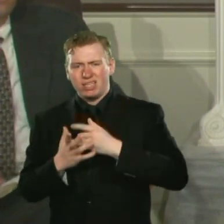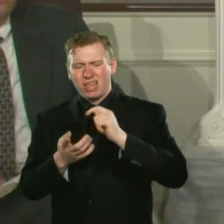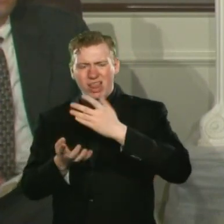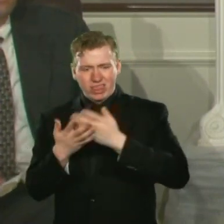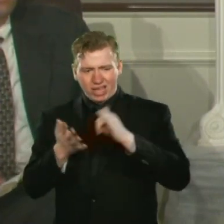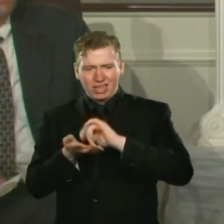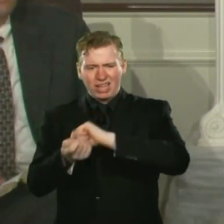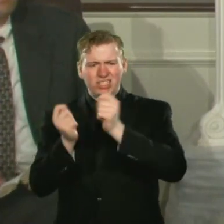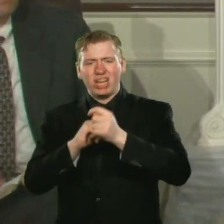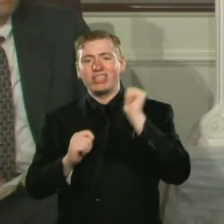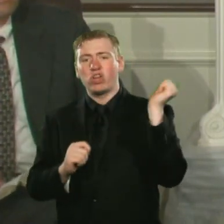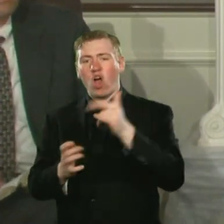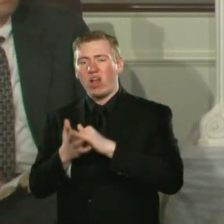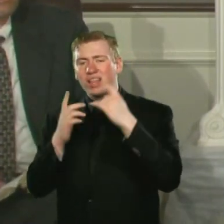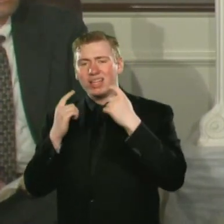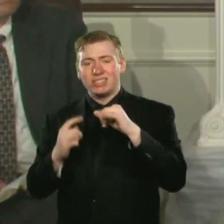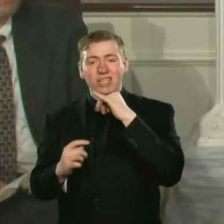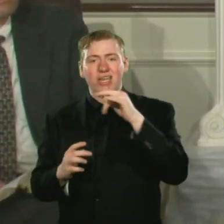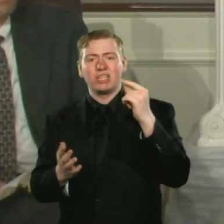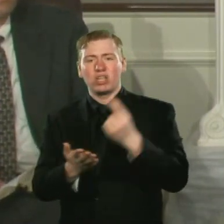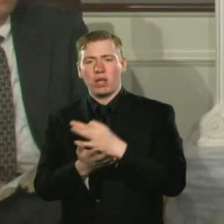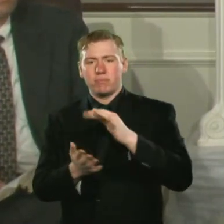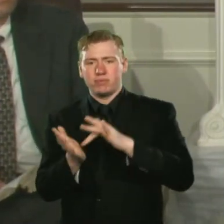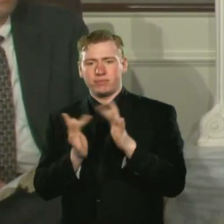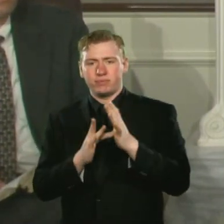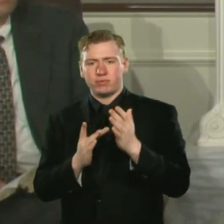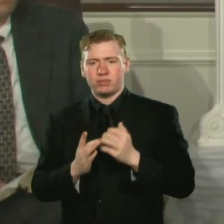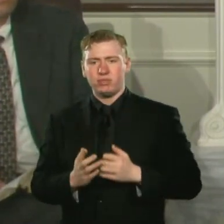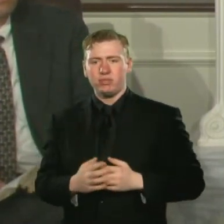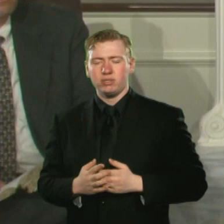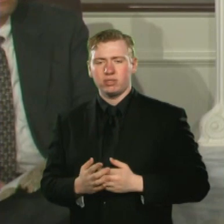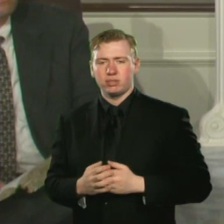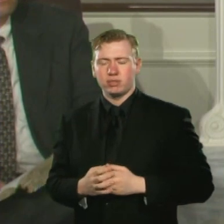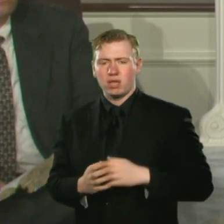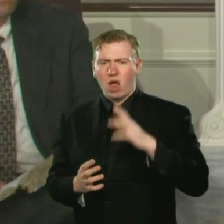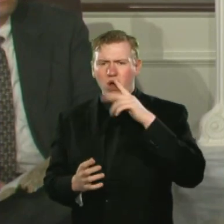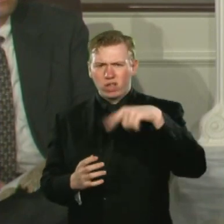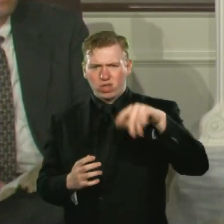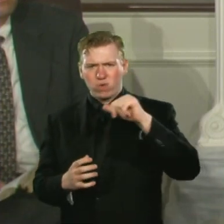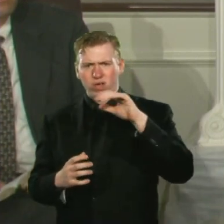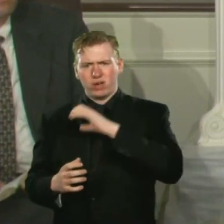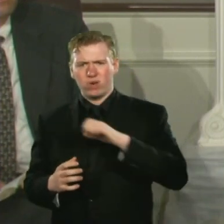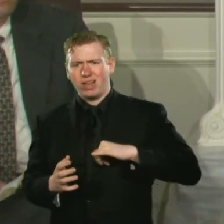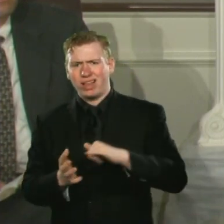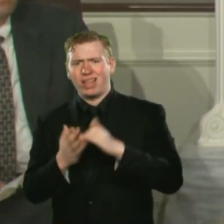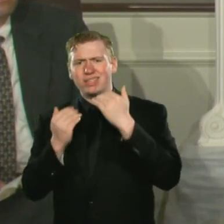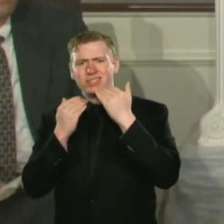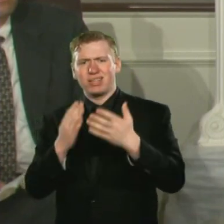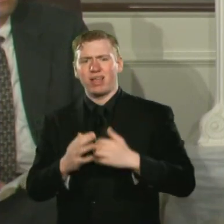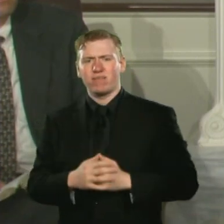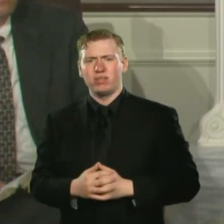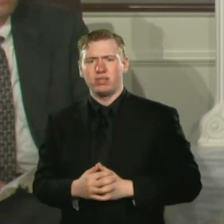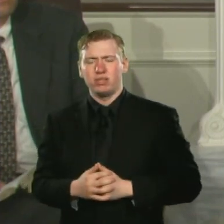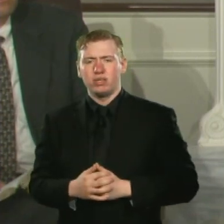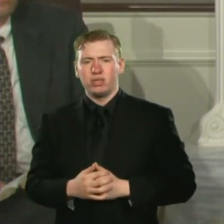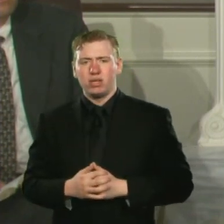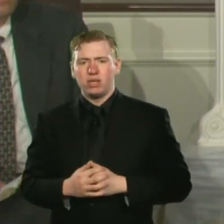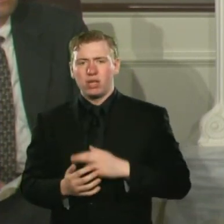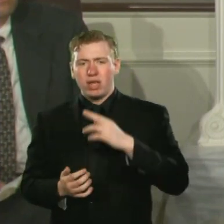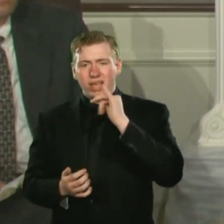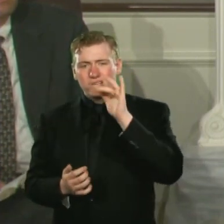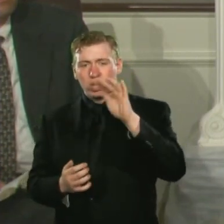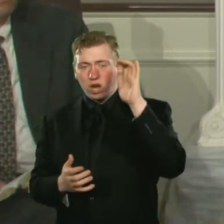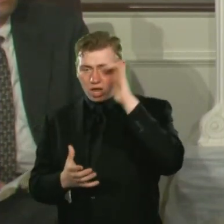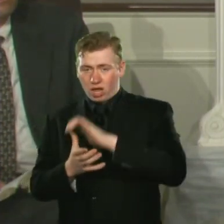all of that sin is the gospel of Jesus. Are you a Christian that's thankful? Is your